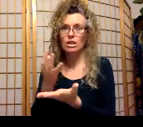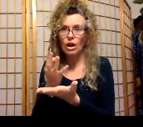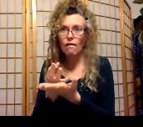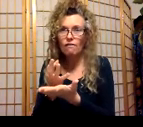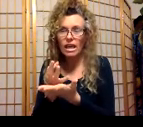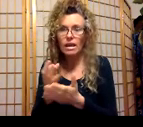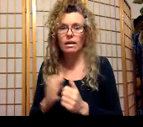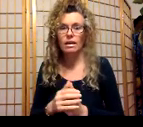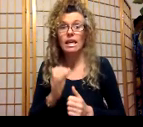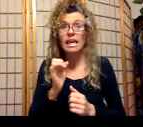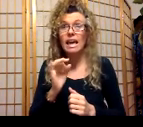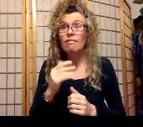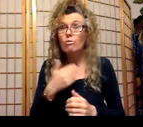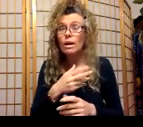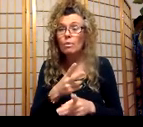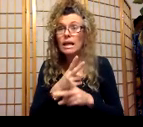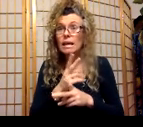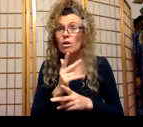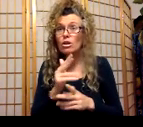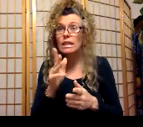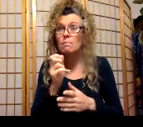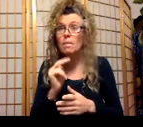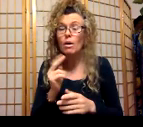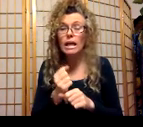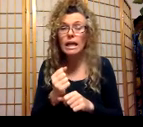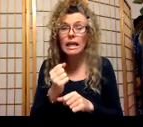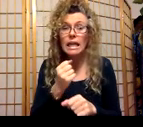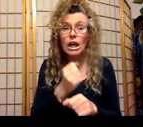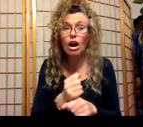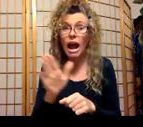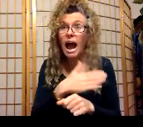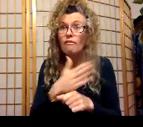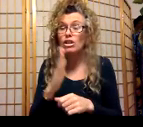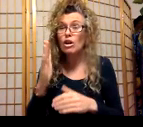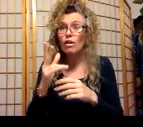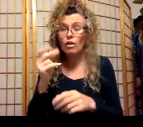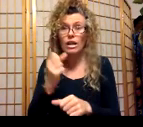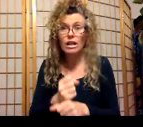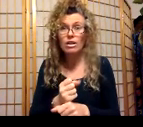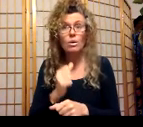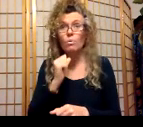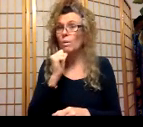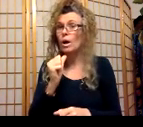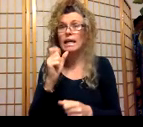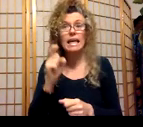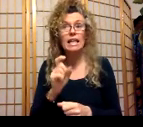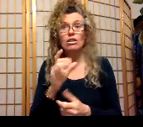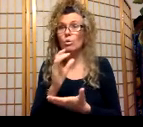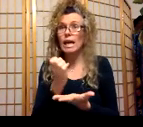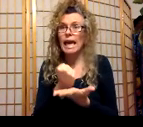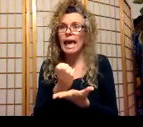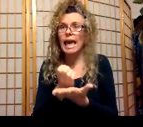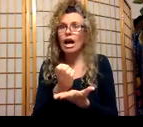If we would keep this 13 billion a year, average over 30 years, we would not need to economize anymore.